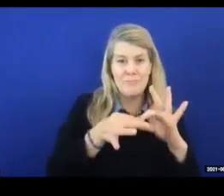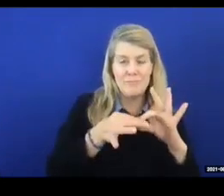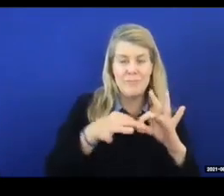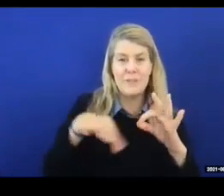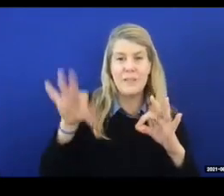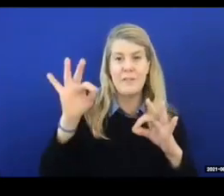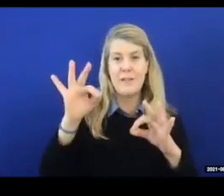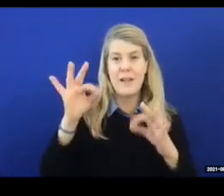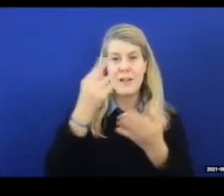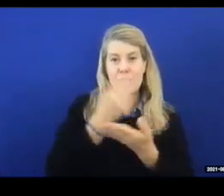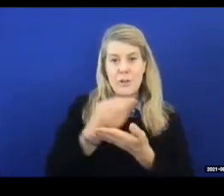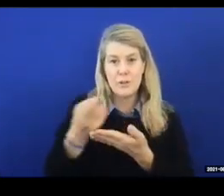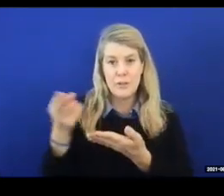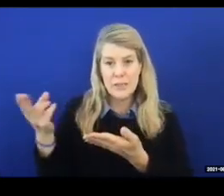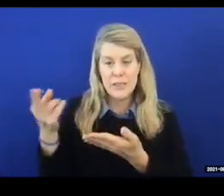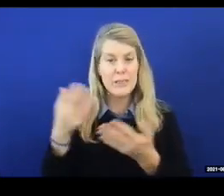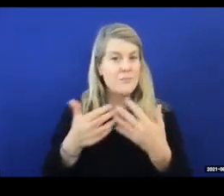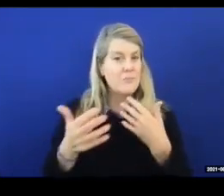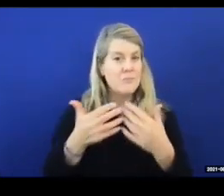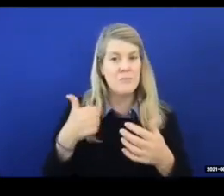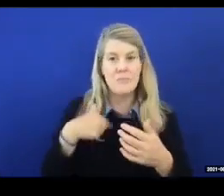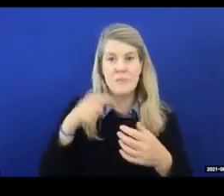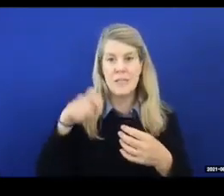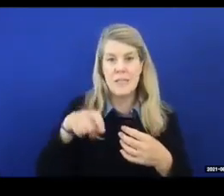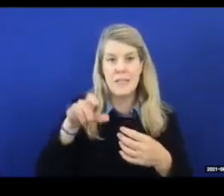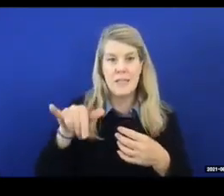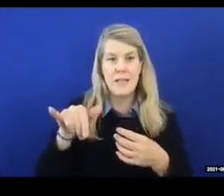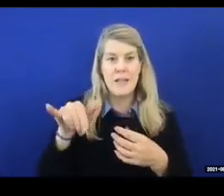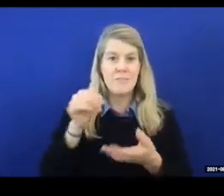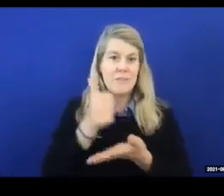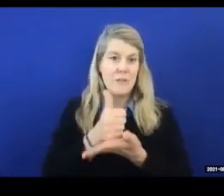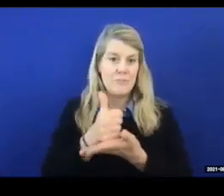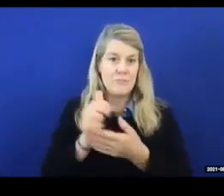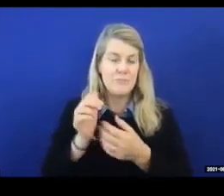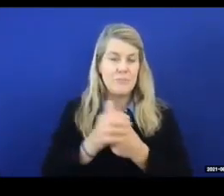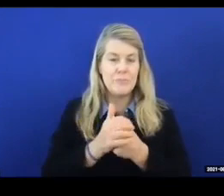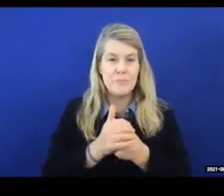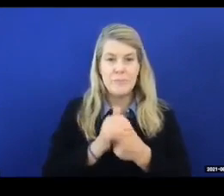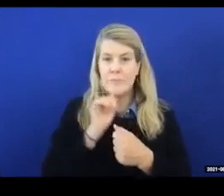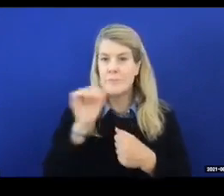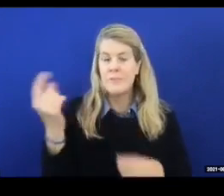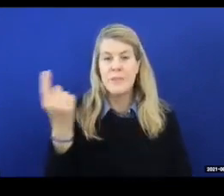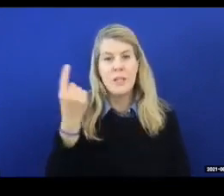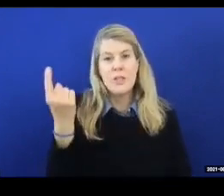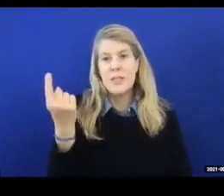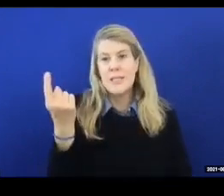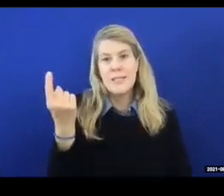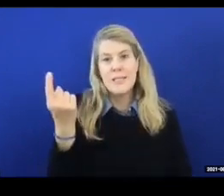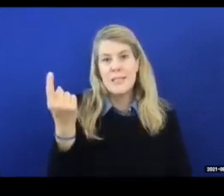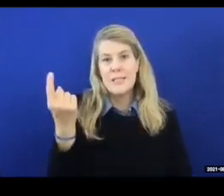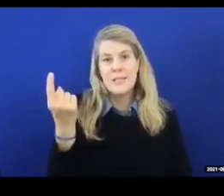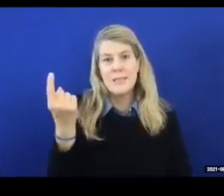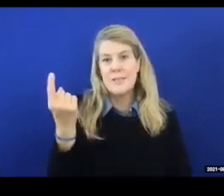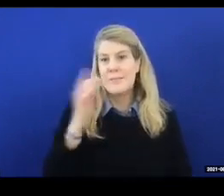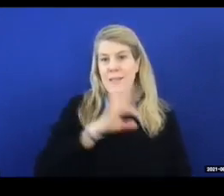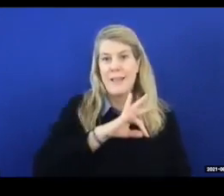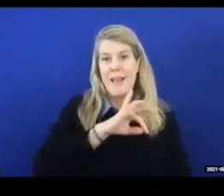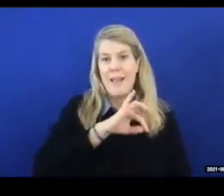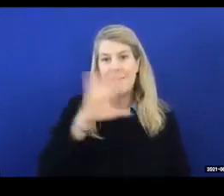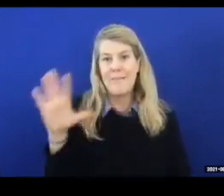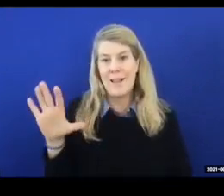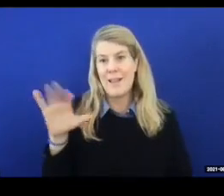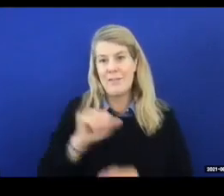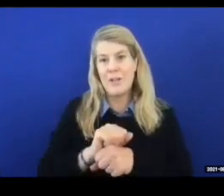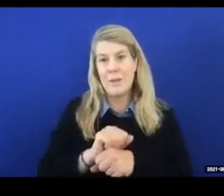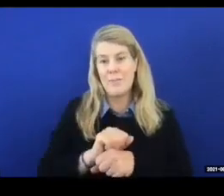helped me find resources whenever I needed help. It's not just the 9-to-5